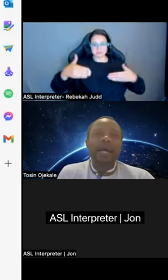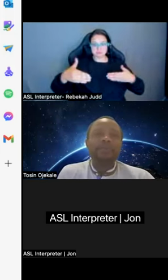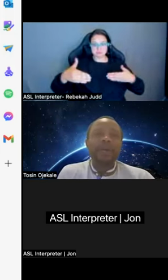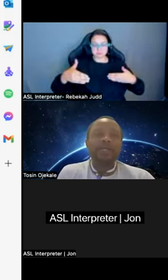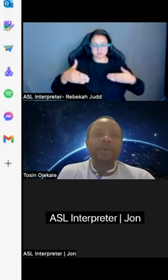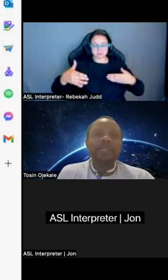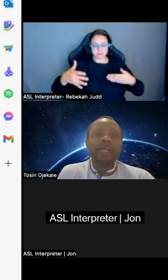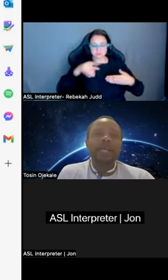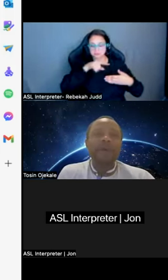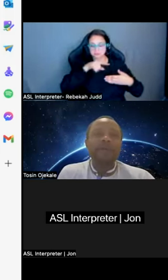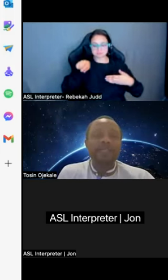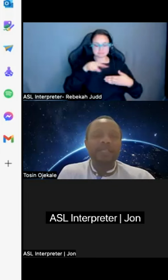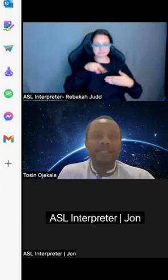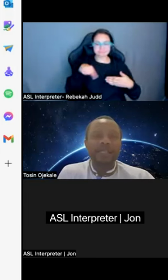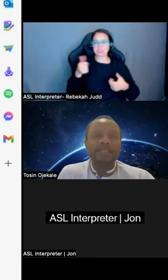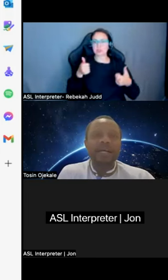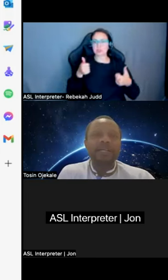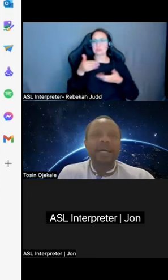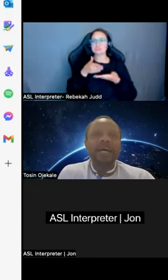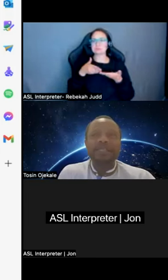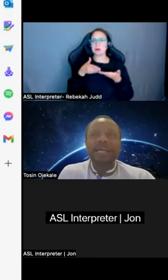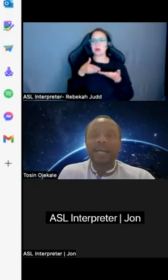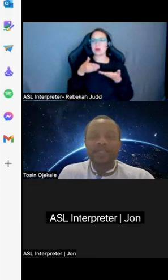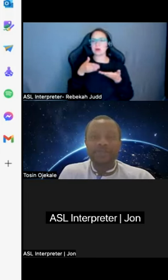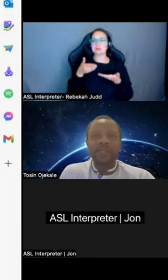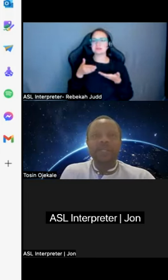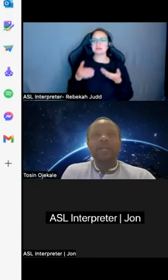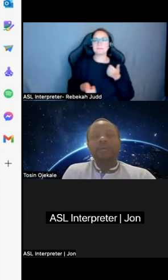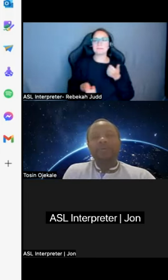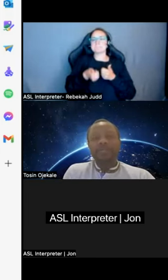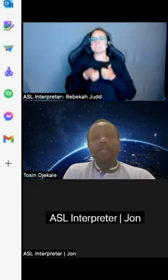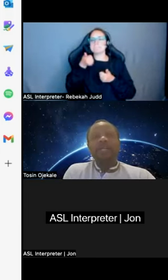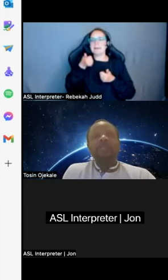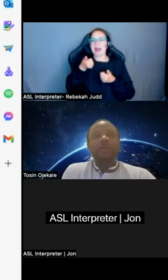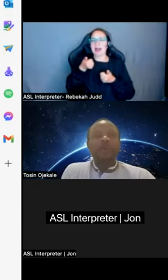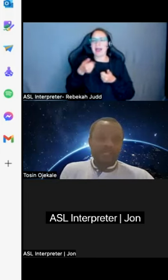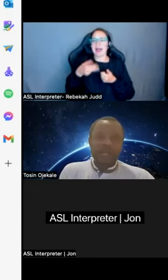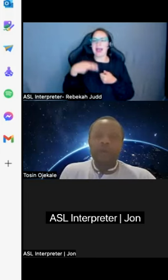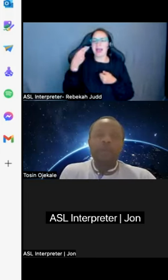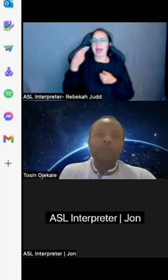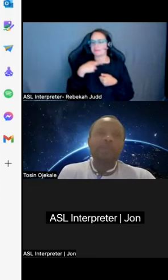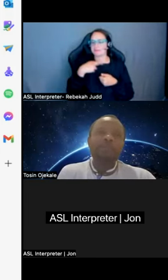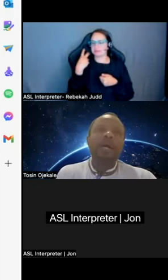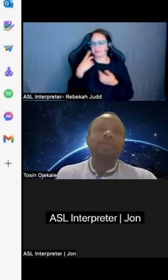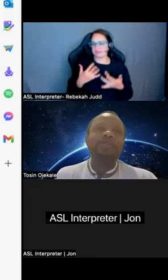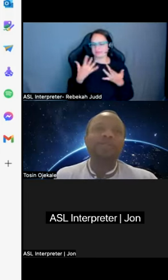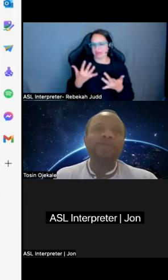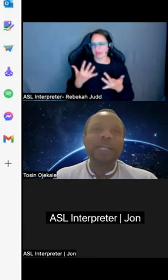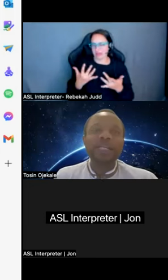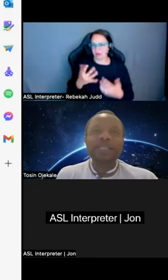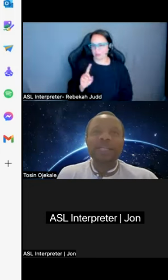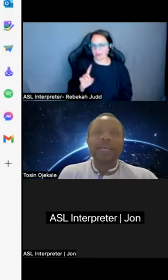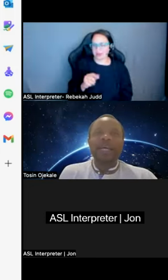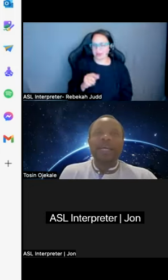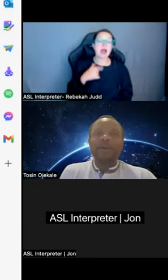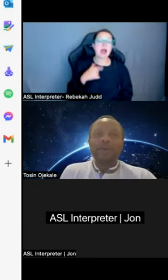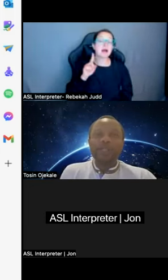the aspect or the area of data center that has the highest risk, so the question I'm going to pose back to you